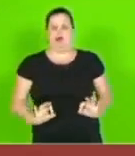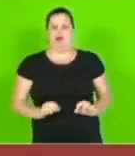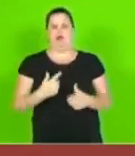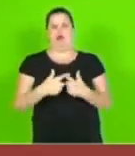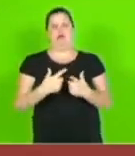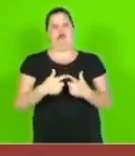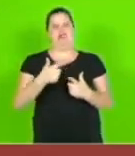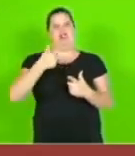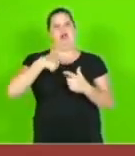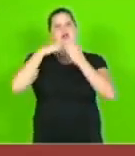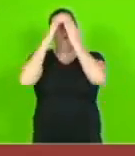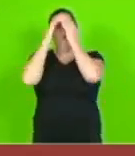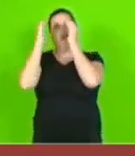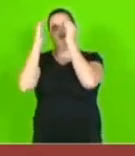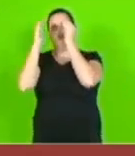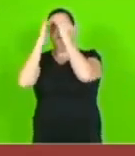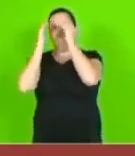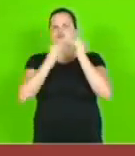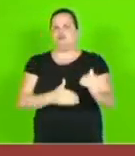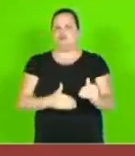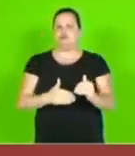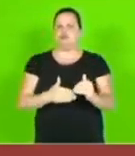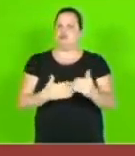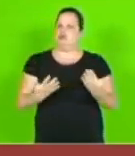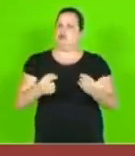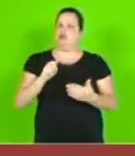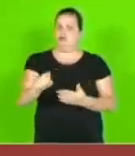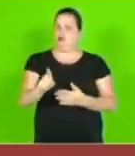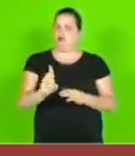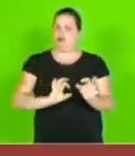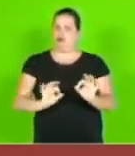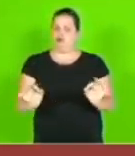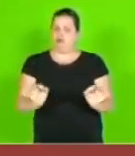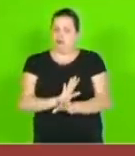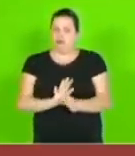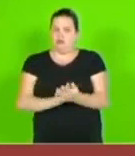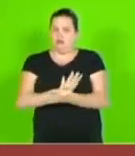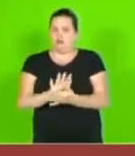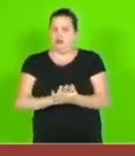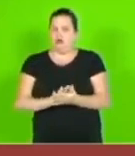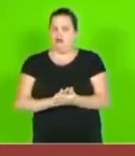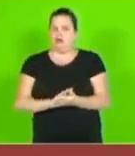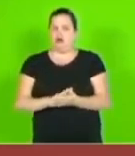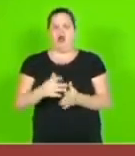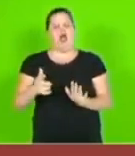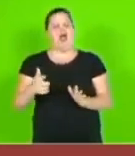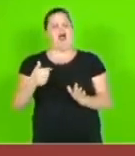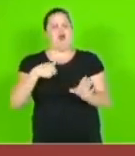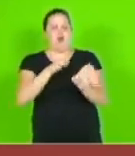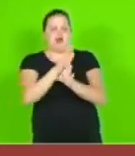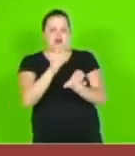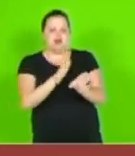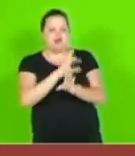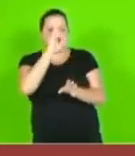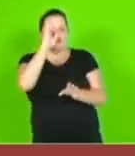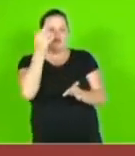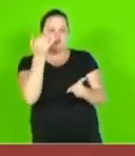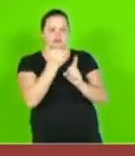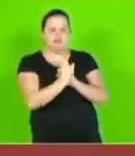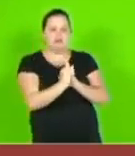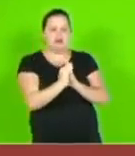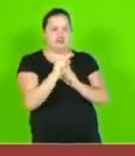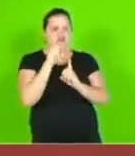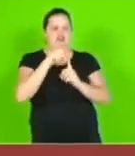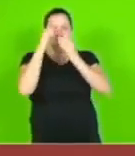you aren't ready, because instead of obeying, I'm disobeying. The orientation is this, but you do